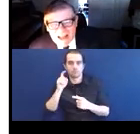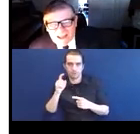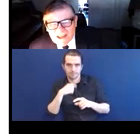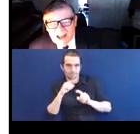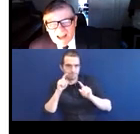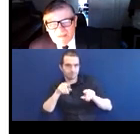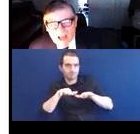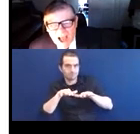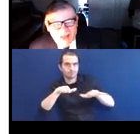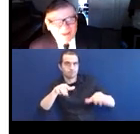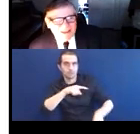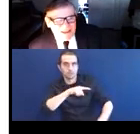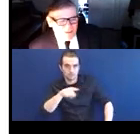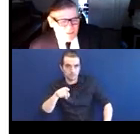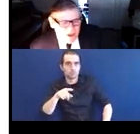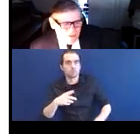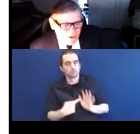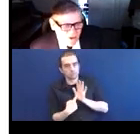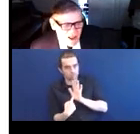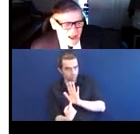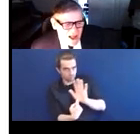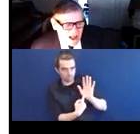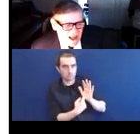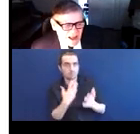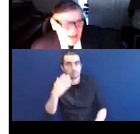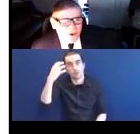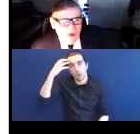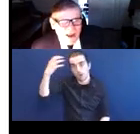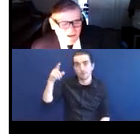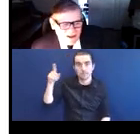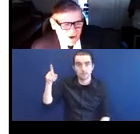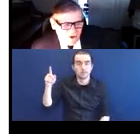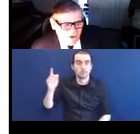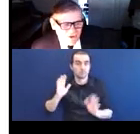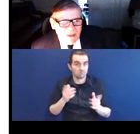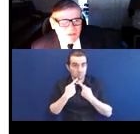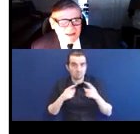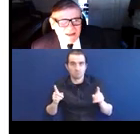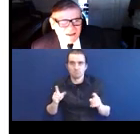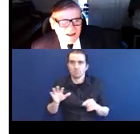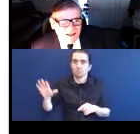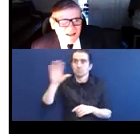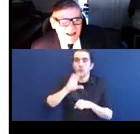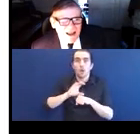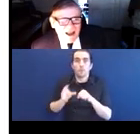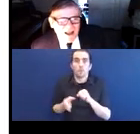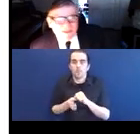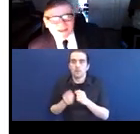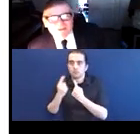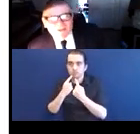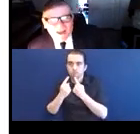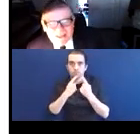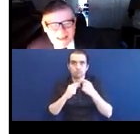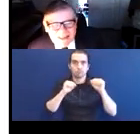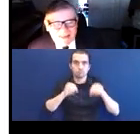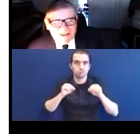need to lead by hiring disabled people in all areas of the public sector. They need to